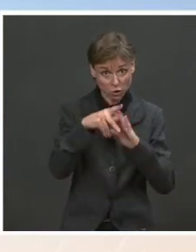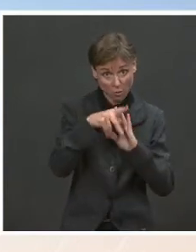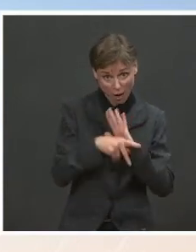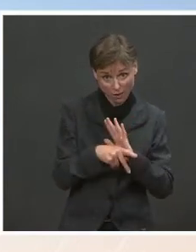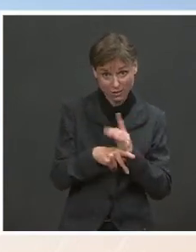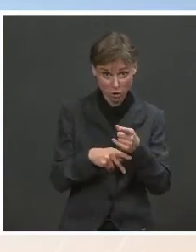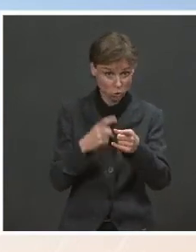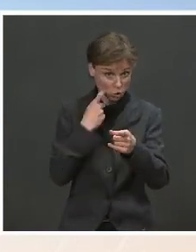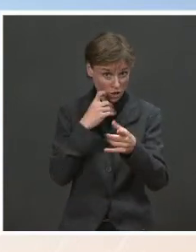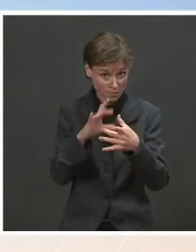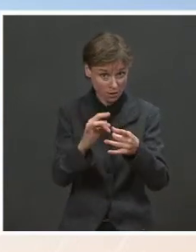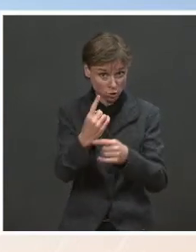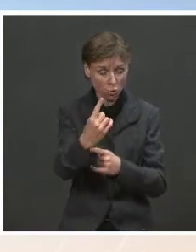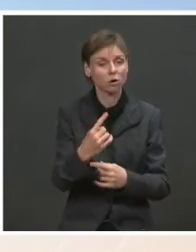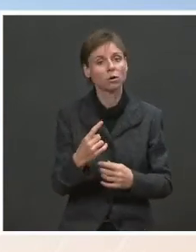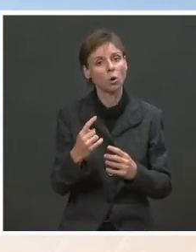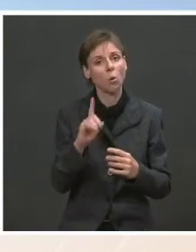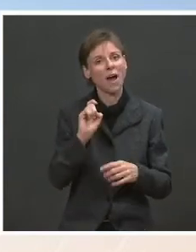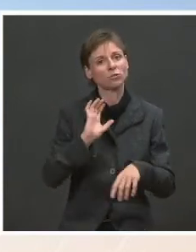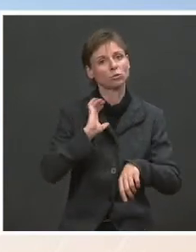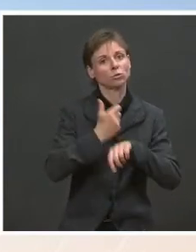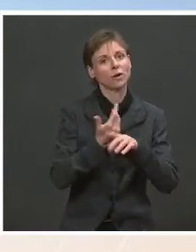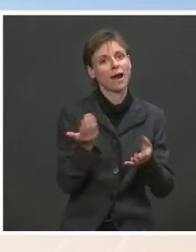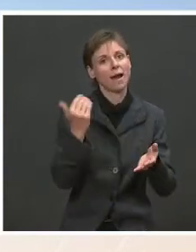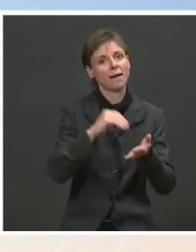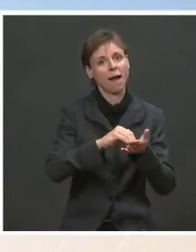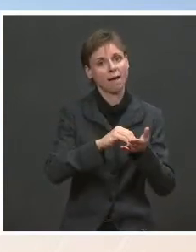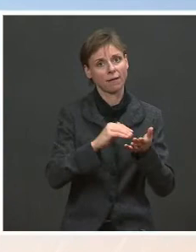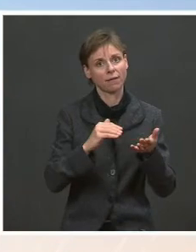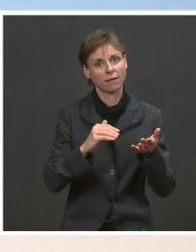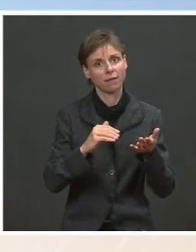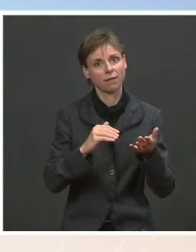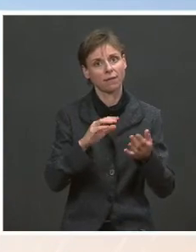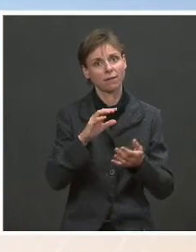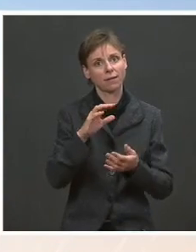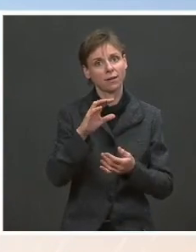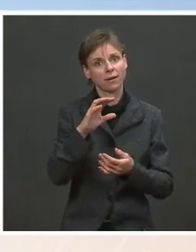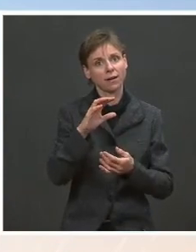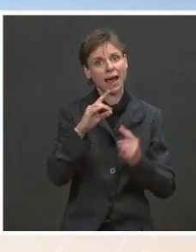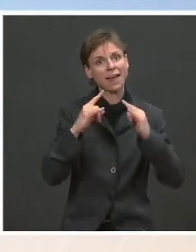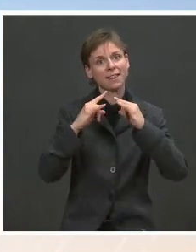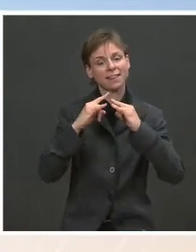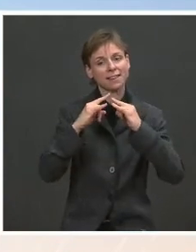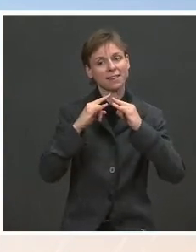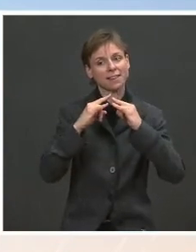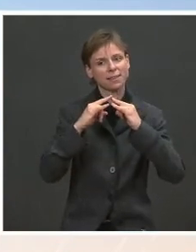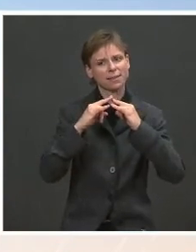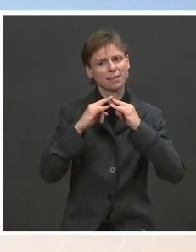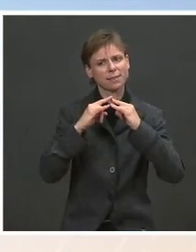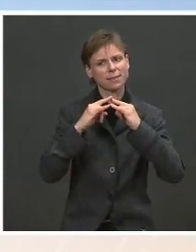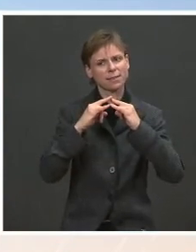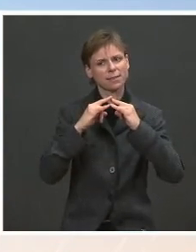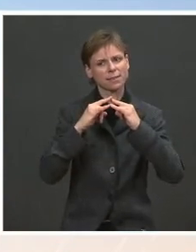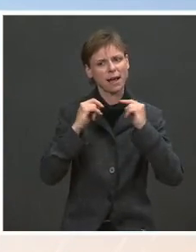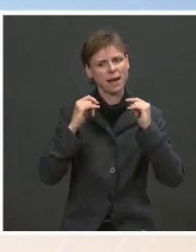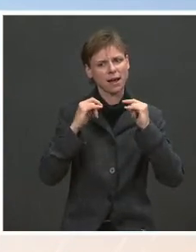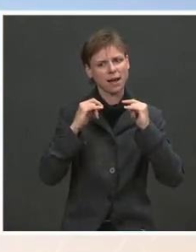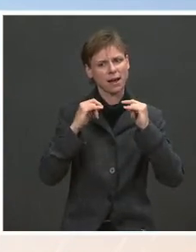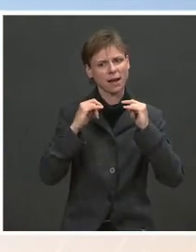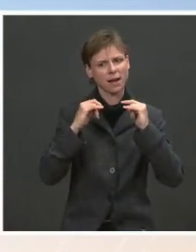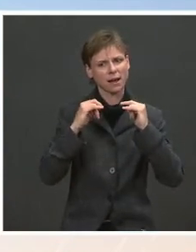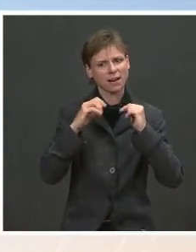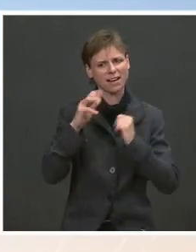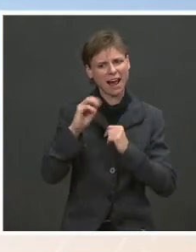is reinstituting the CAM program, which would allow kids to apply from their home